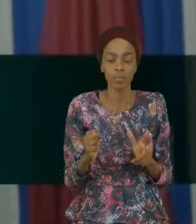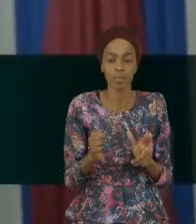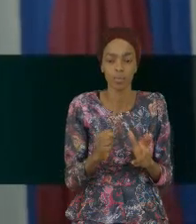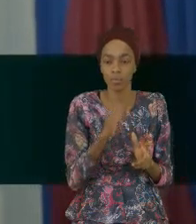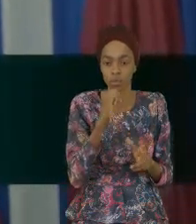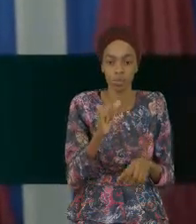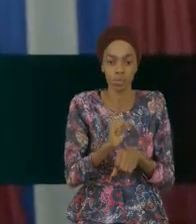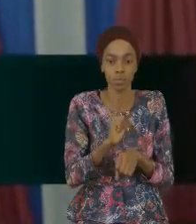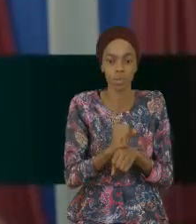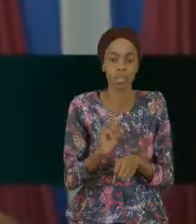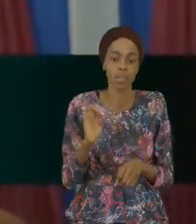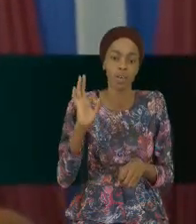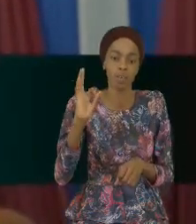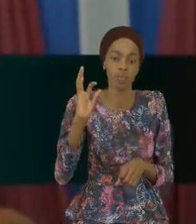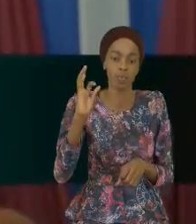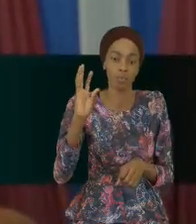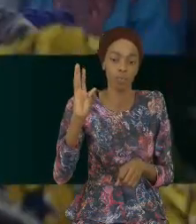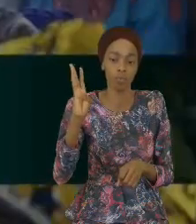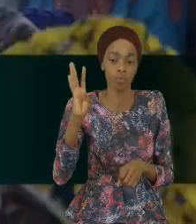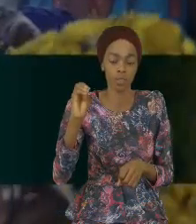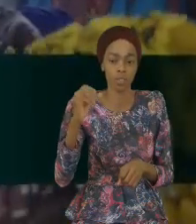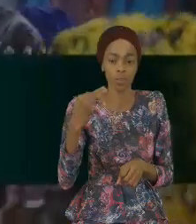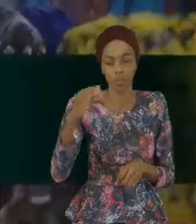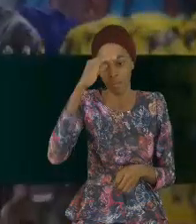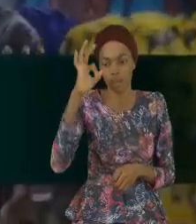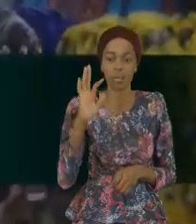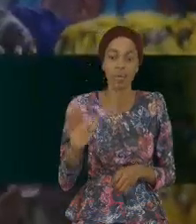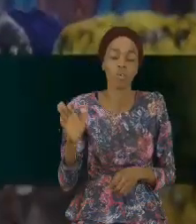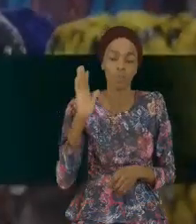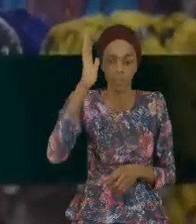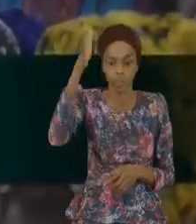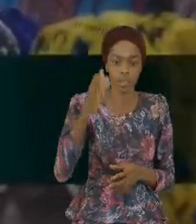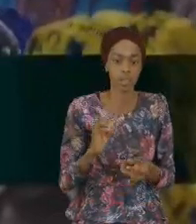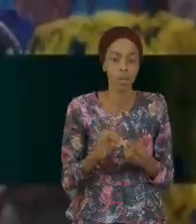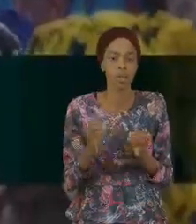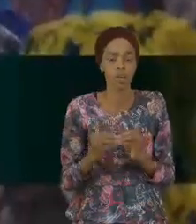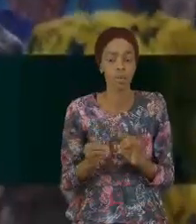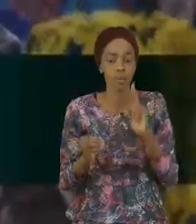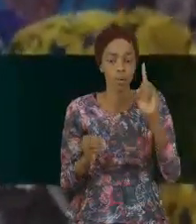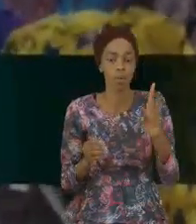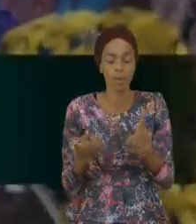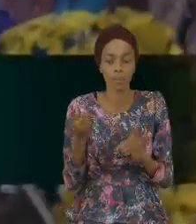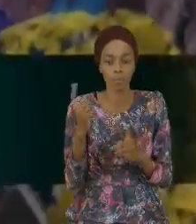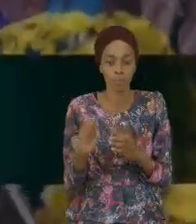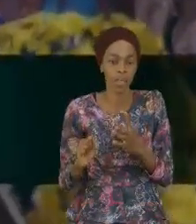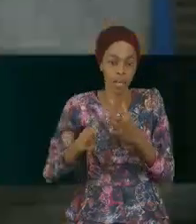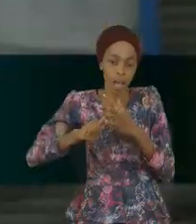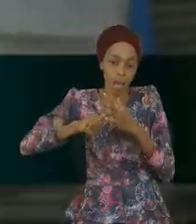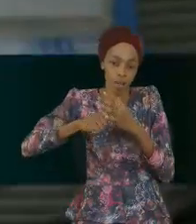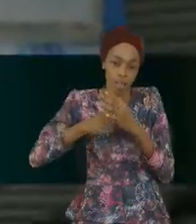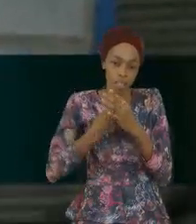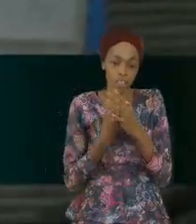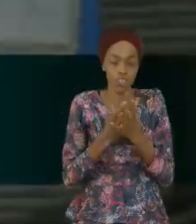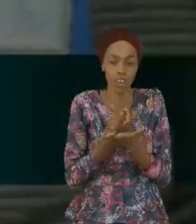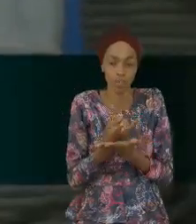of destiny. Look at number one. Number one, we're looking at the initial